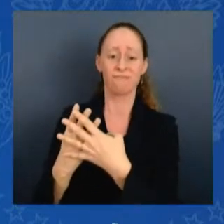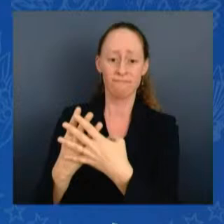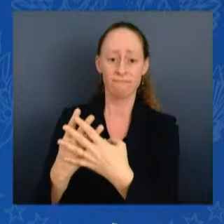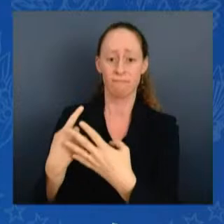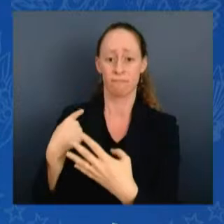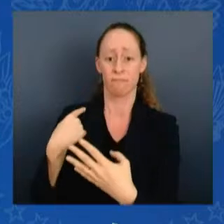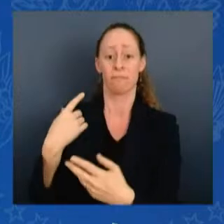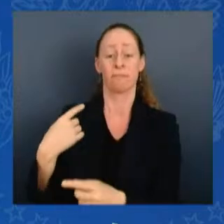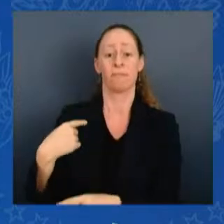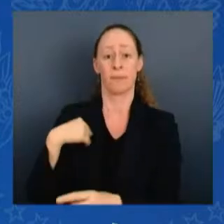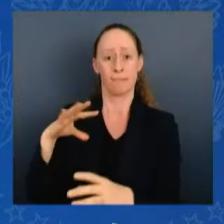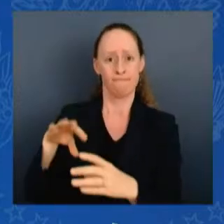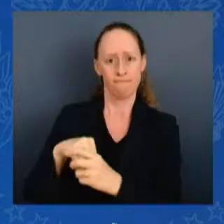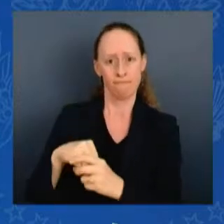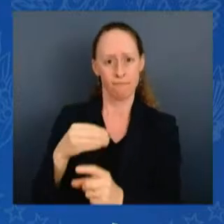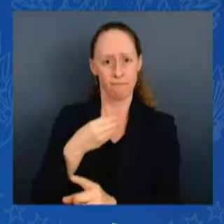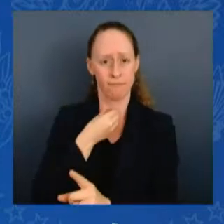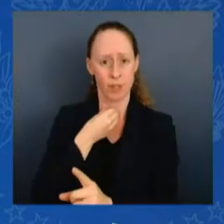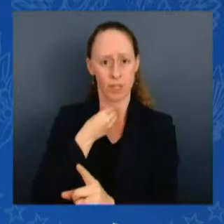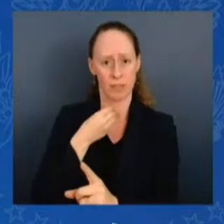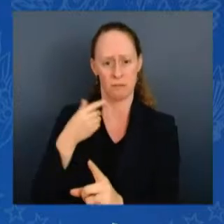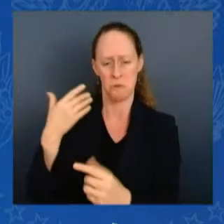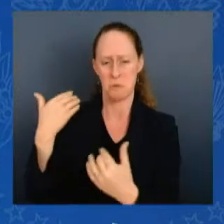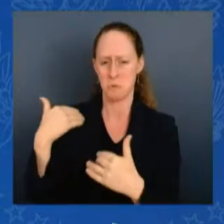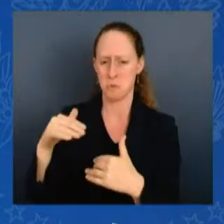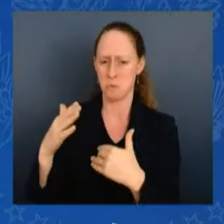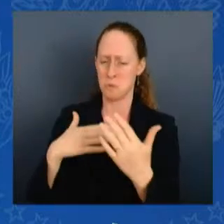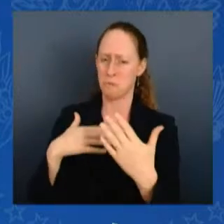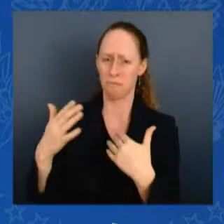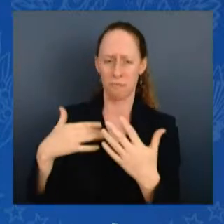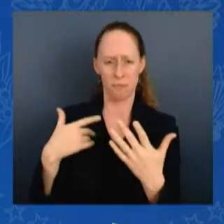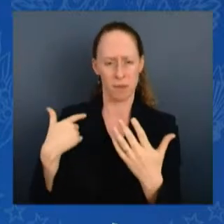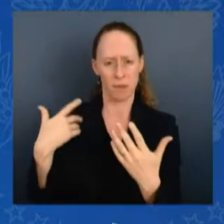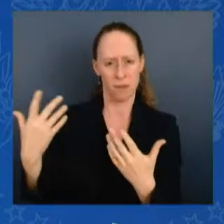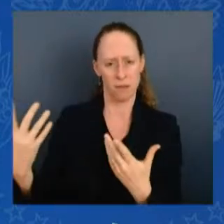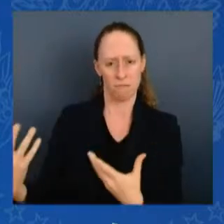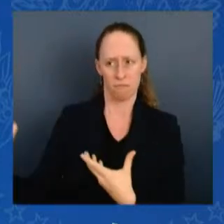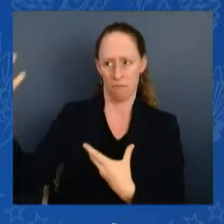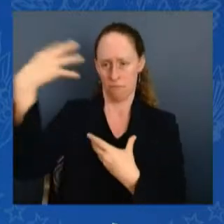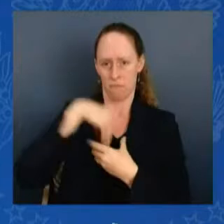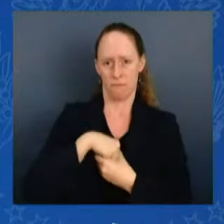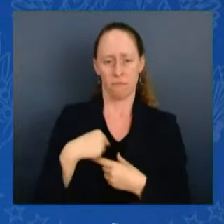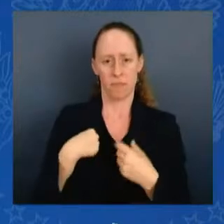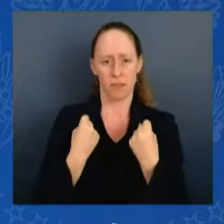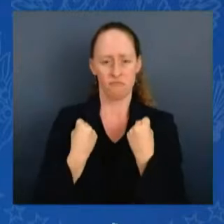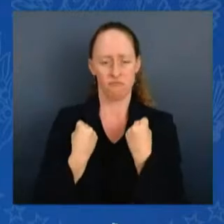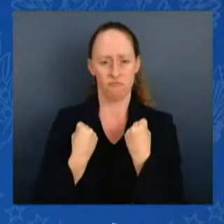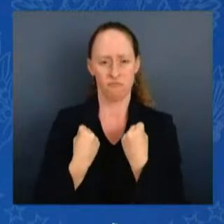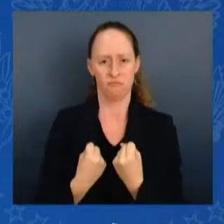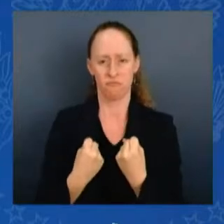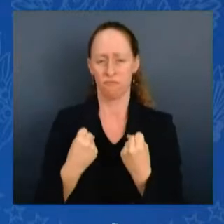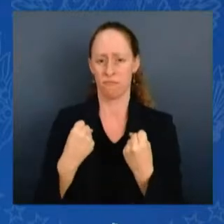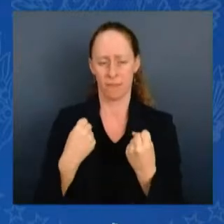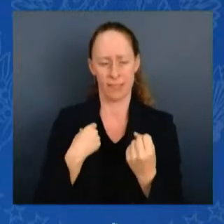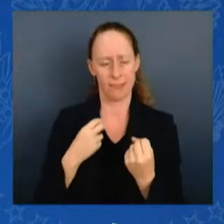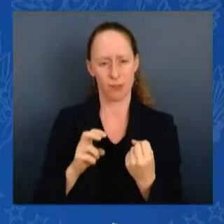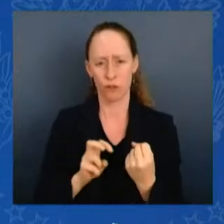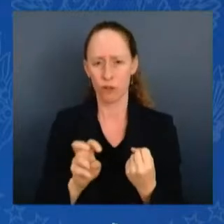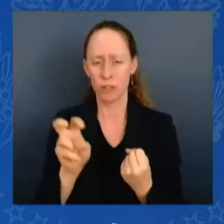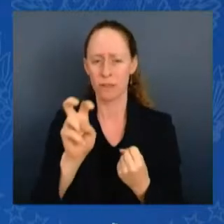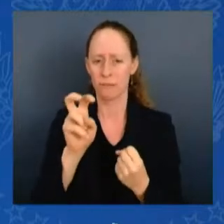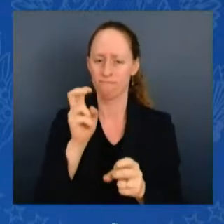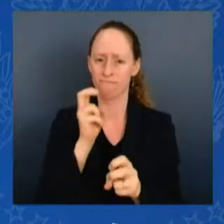invaluable perspective, and deepened my appreciation for life's complexities. They underscore the importance of